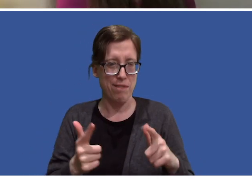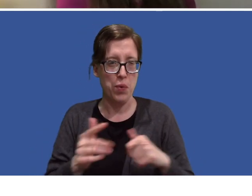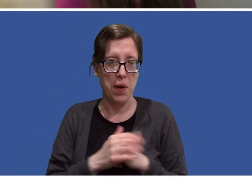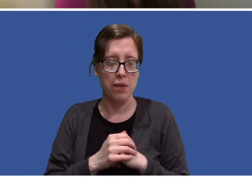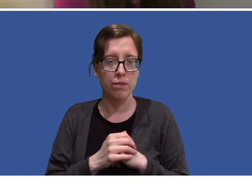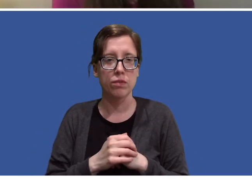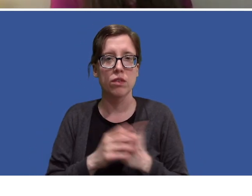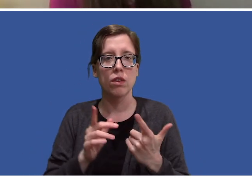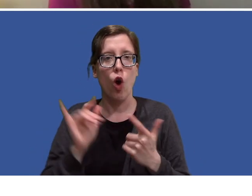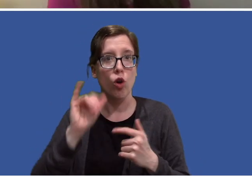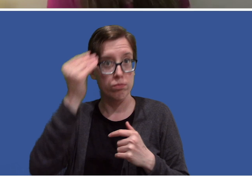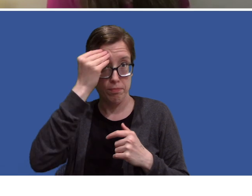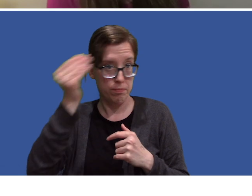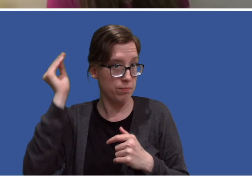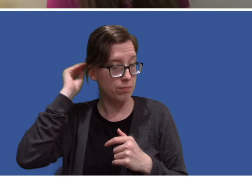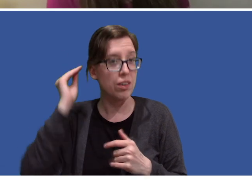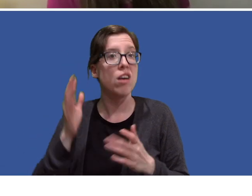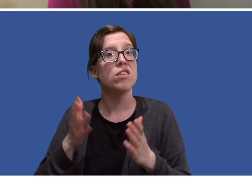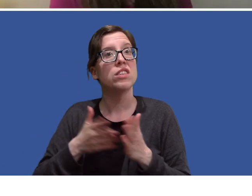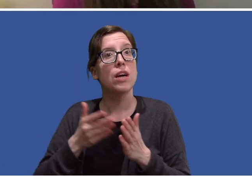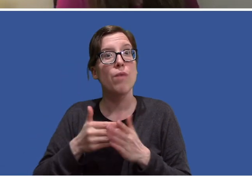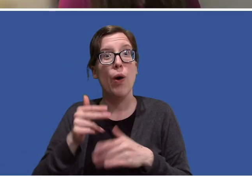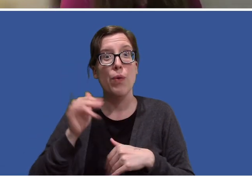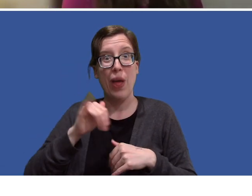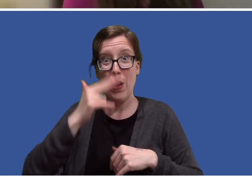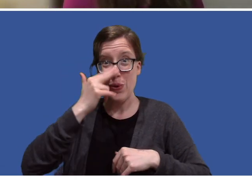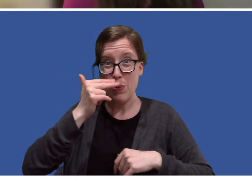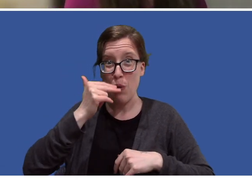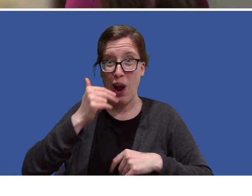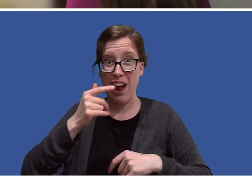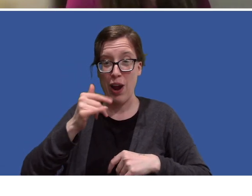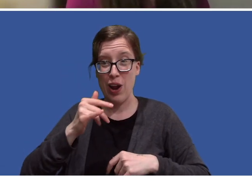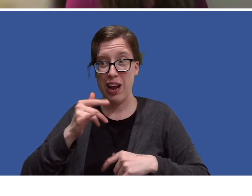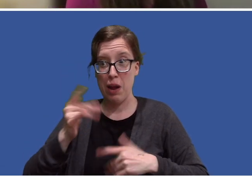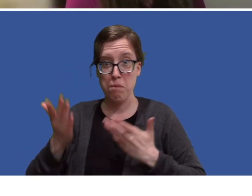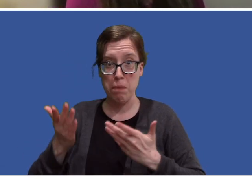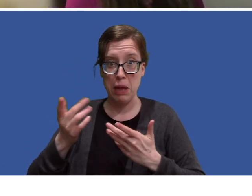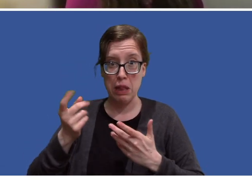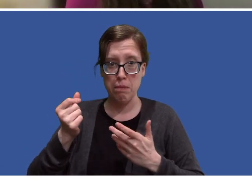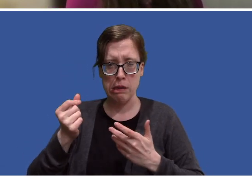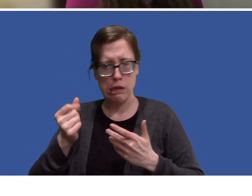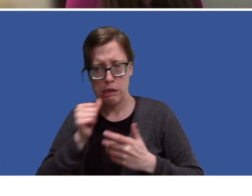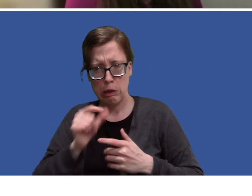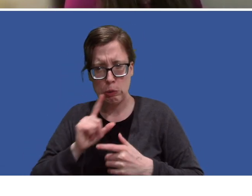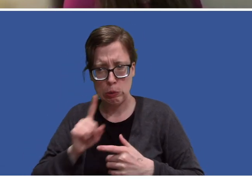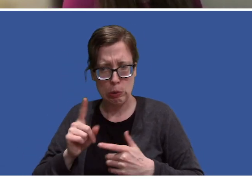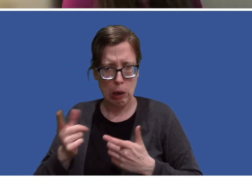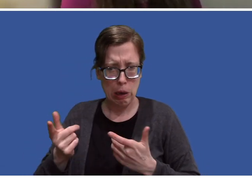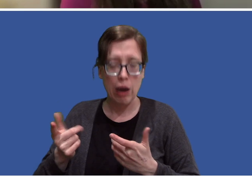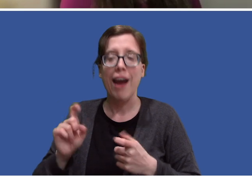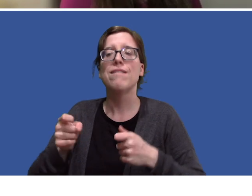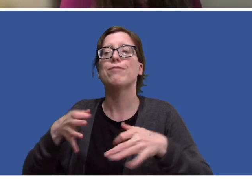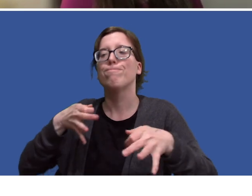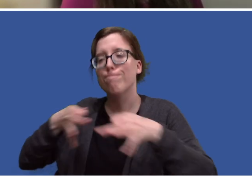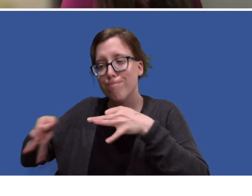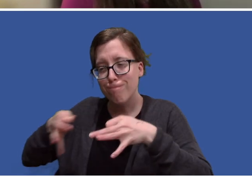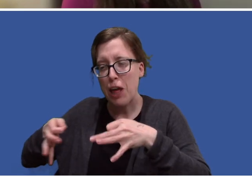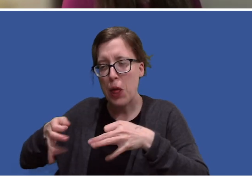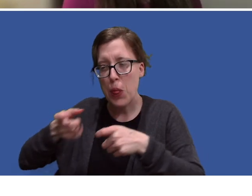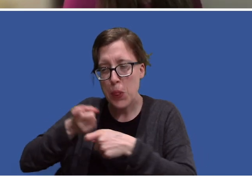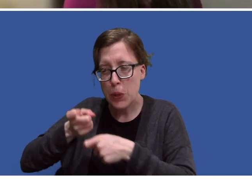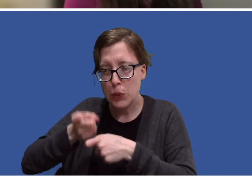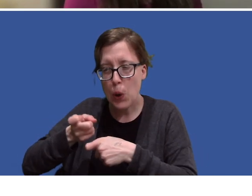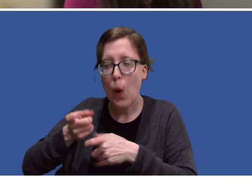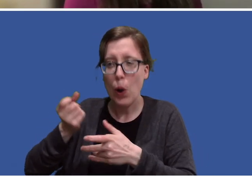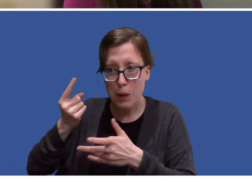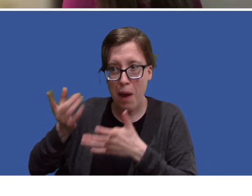to be explained. You might have to explain the joke so that the student understands it. But for a child with